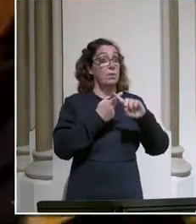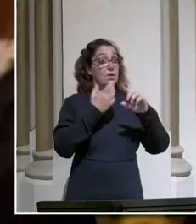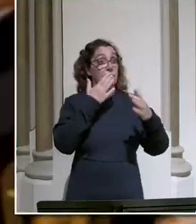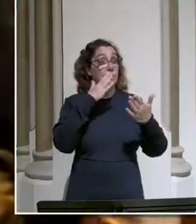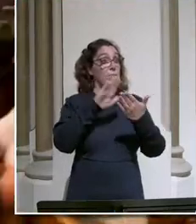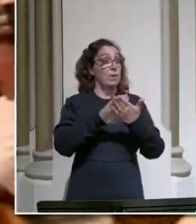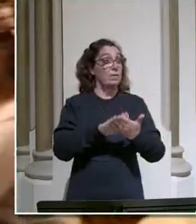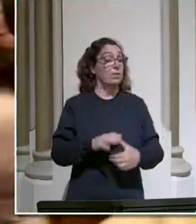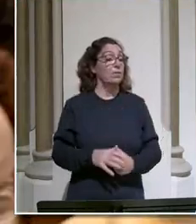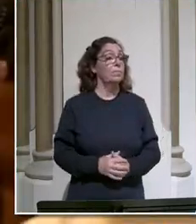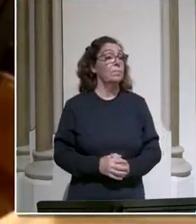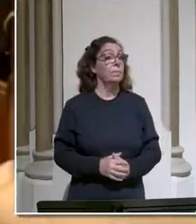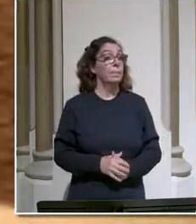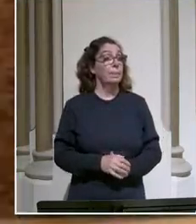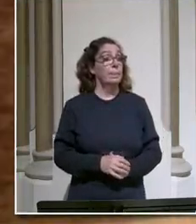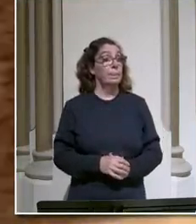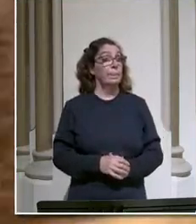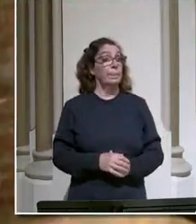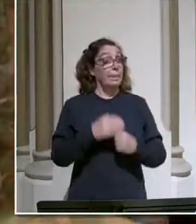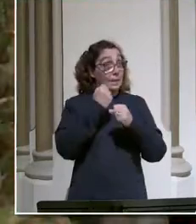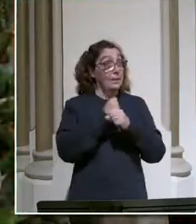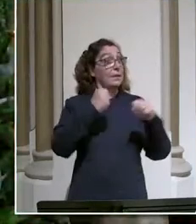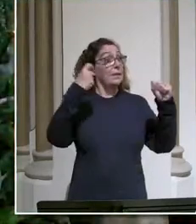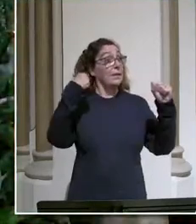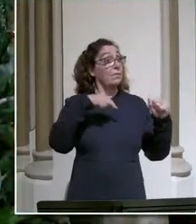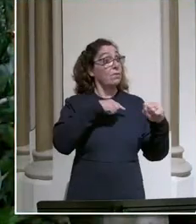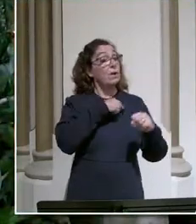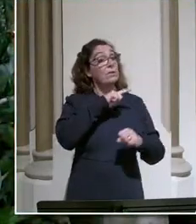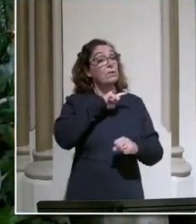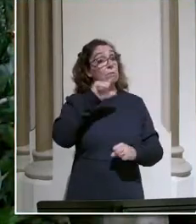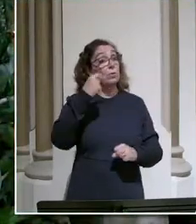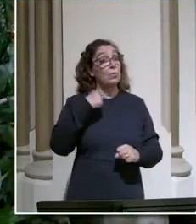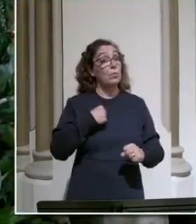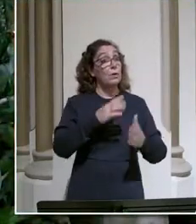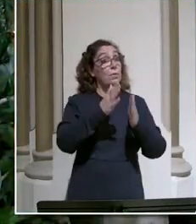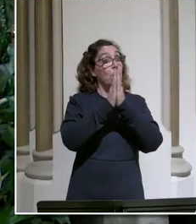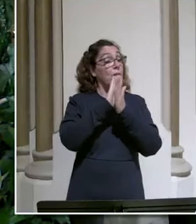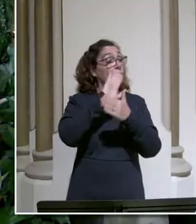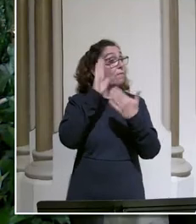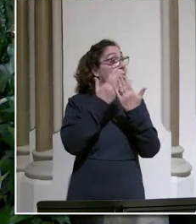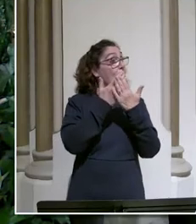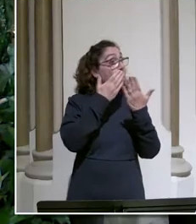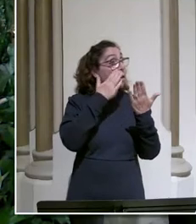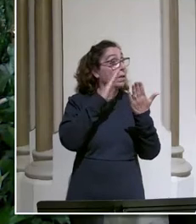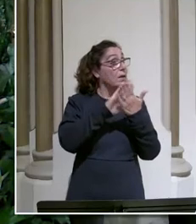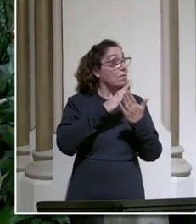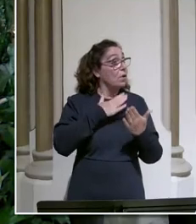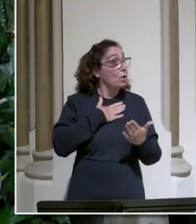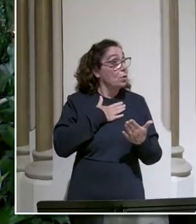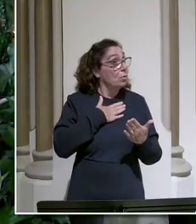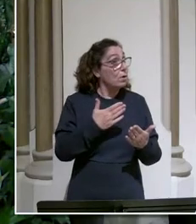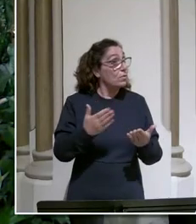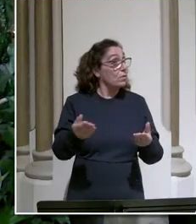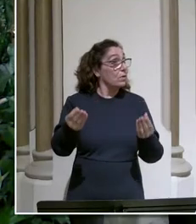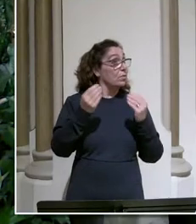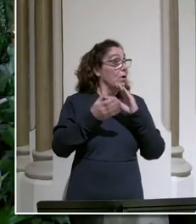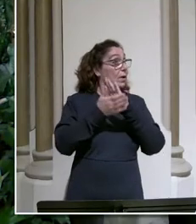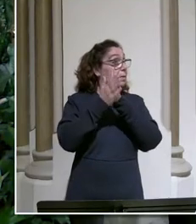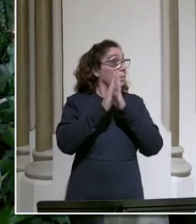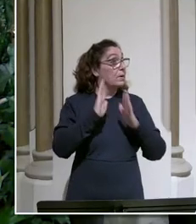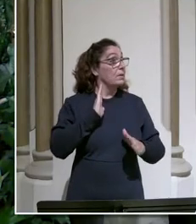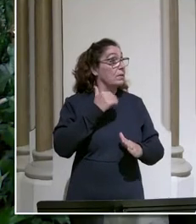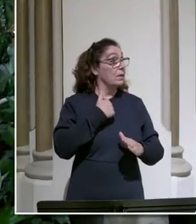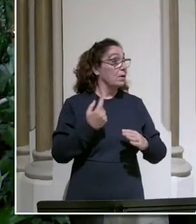deliver us from evil. Deliver us, Lord, we pray, from every evil. Graciously grant peace in our